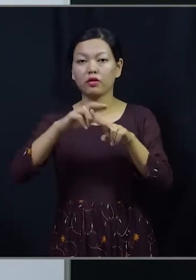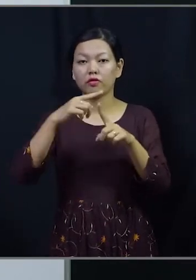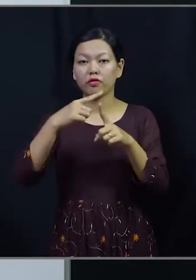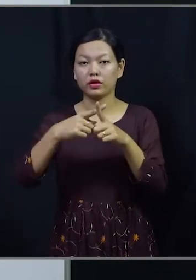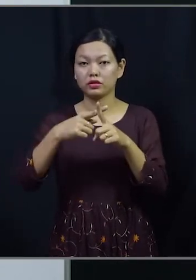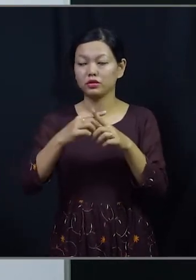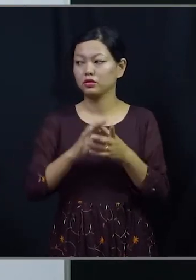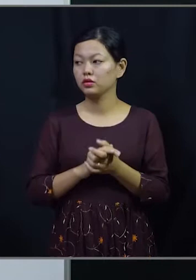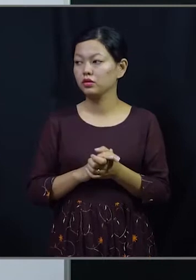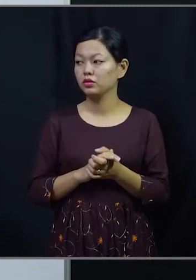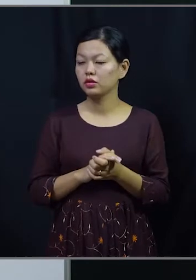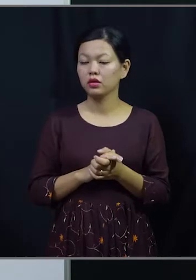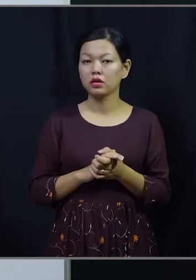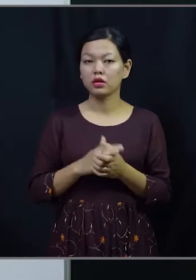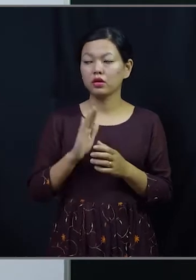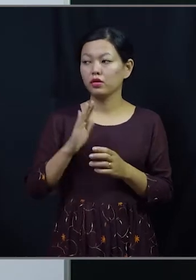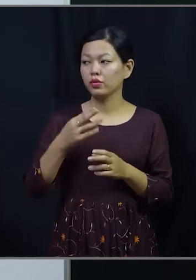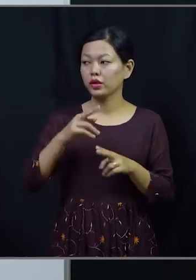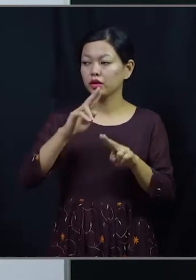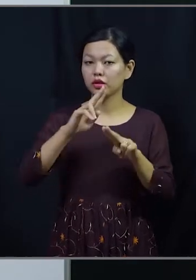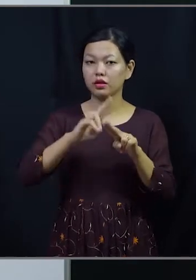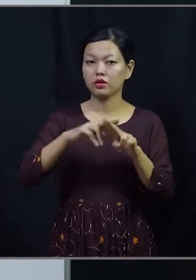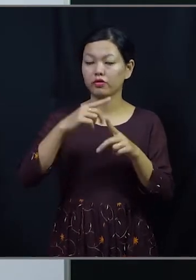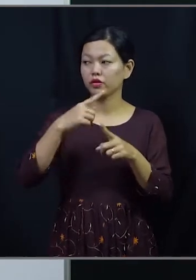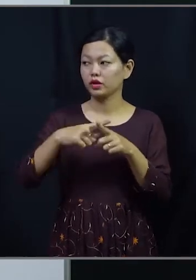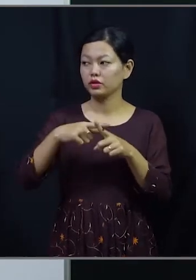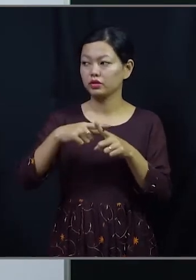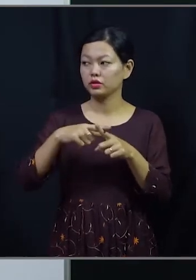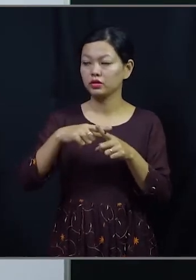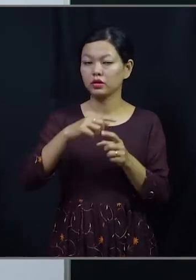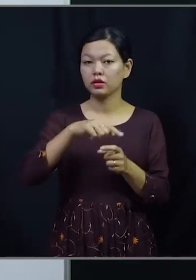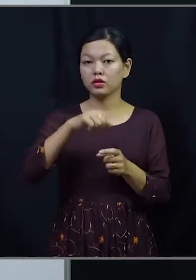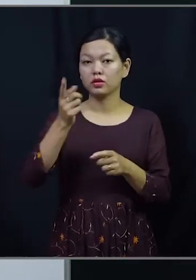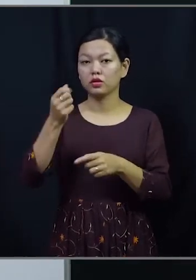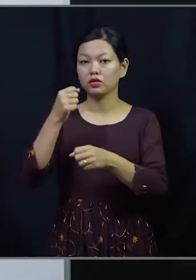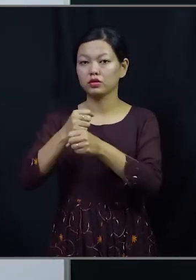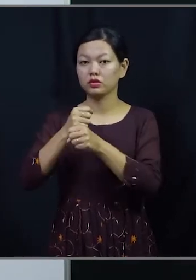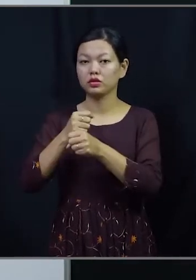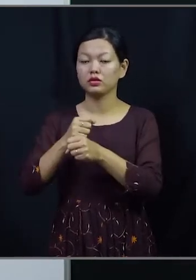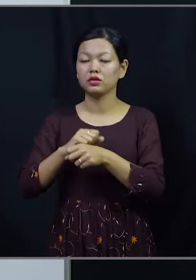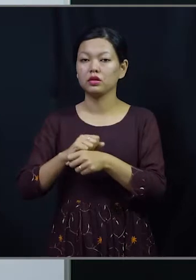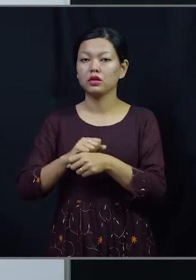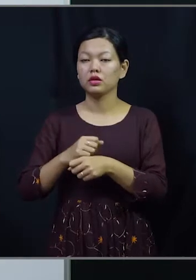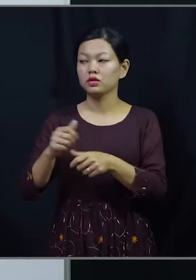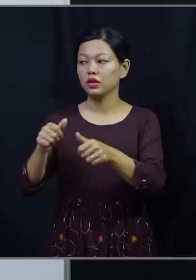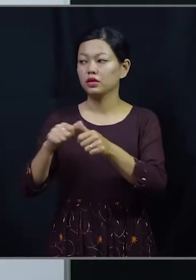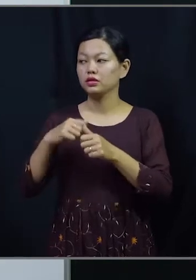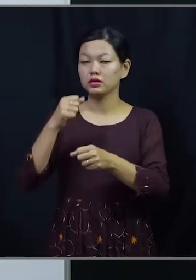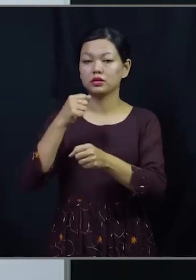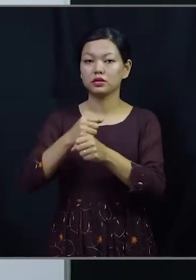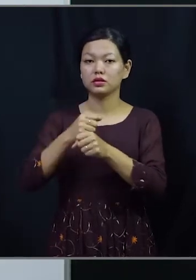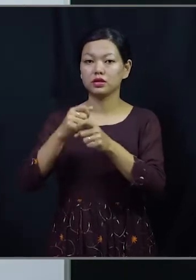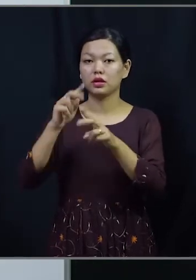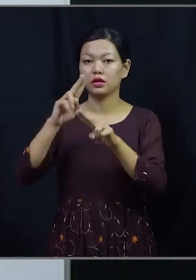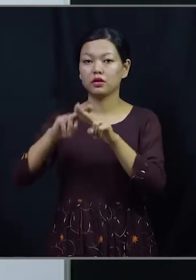when this fx, with this element, when we operate a function g on it, then it gives us gfx, isn't it?